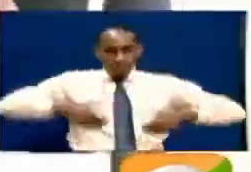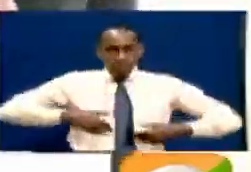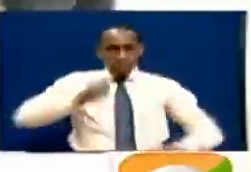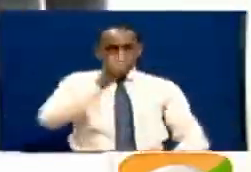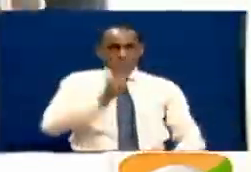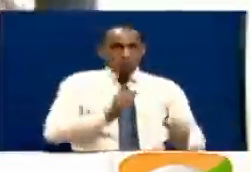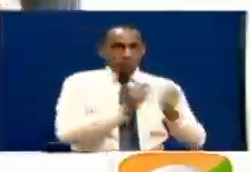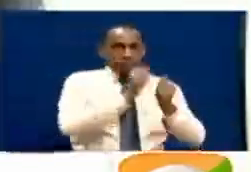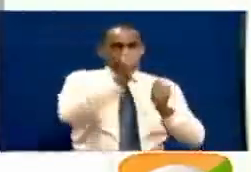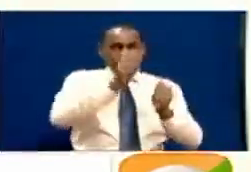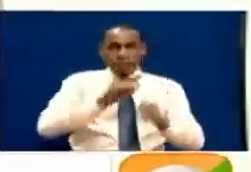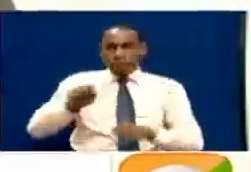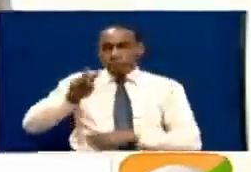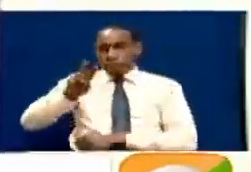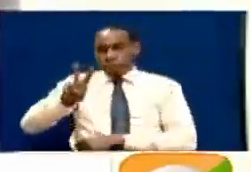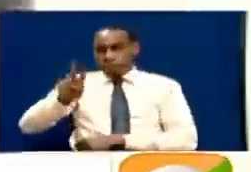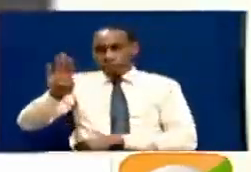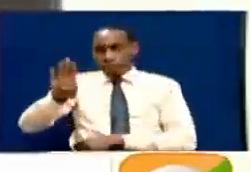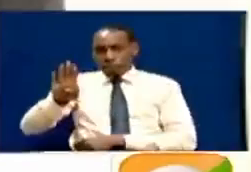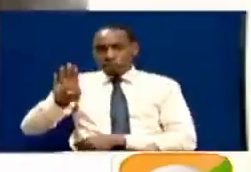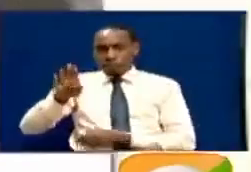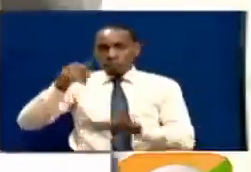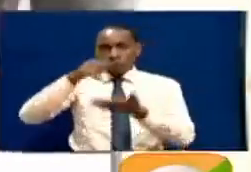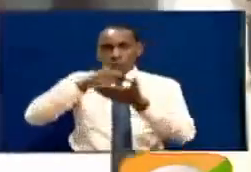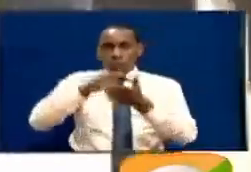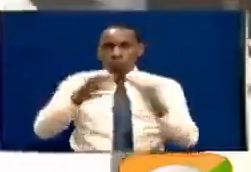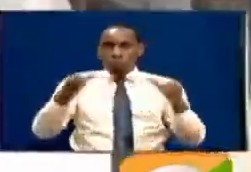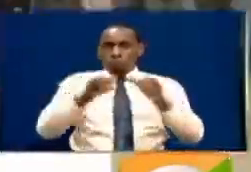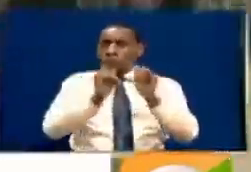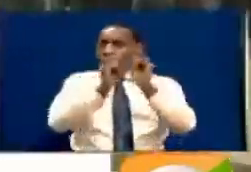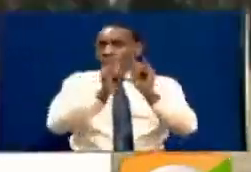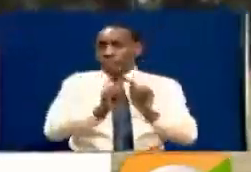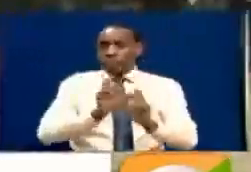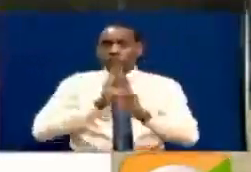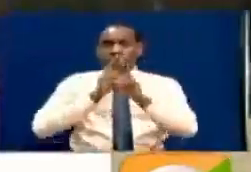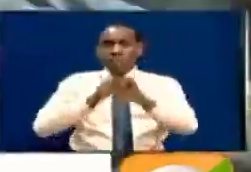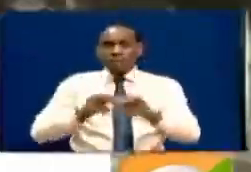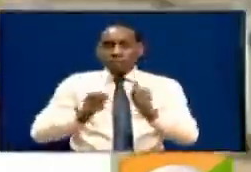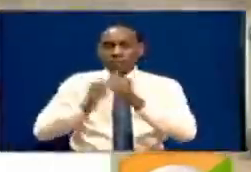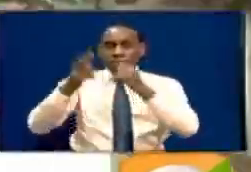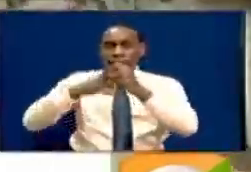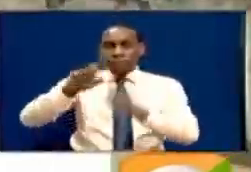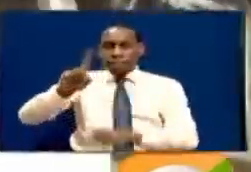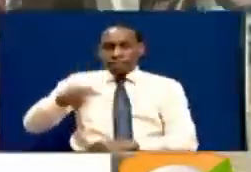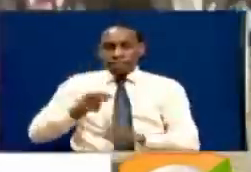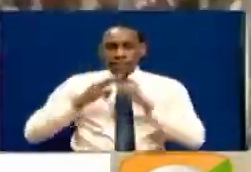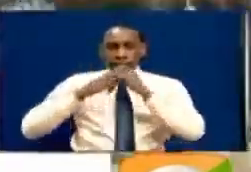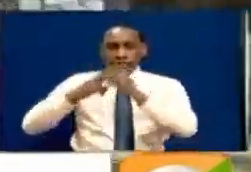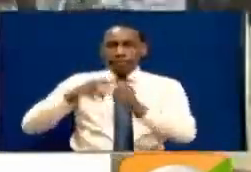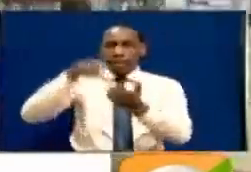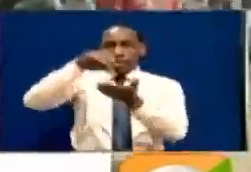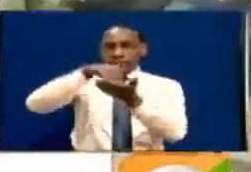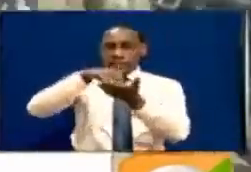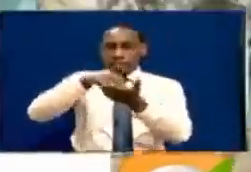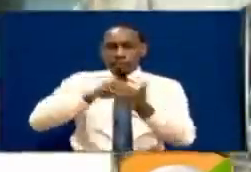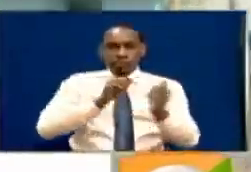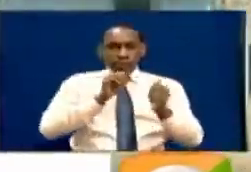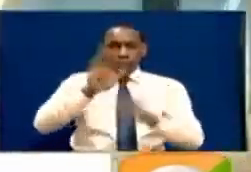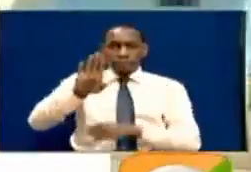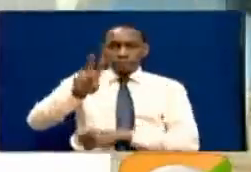aged between 15 and 24 form the bulk of new infections, reporting 17,700 cases of